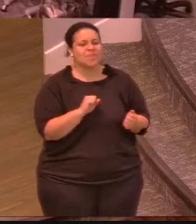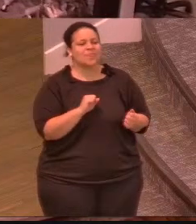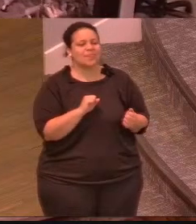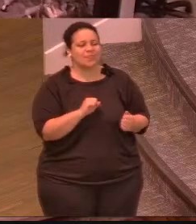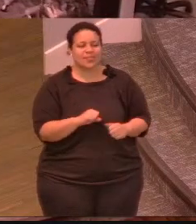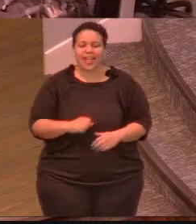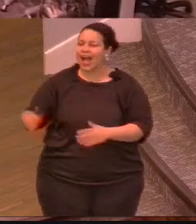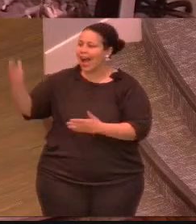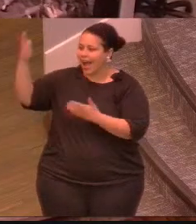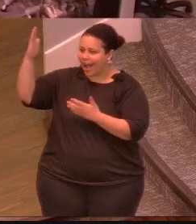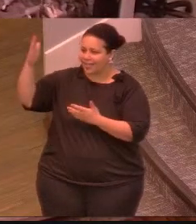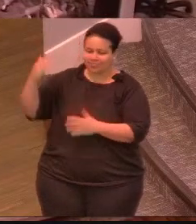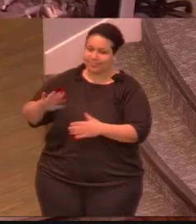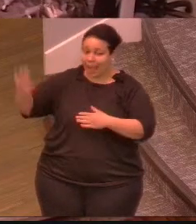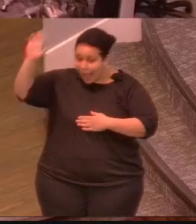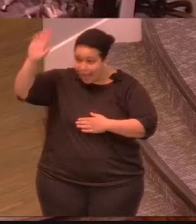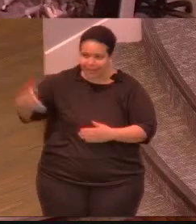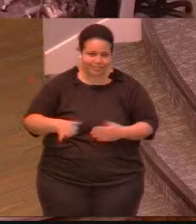Aye.